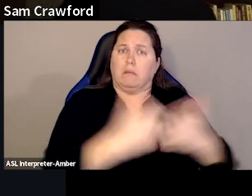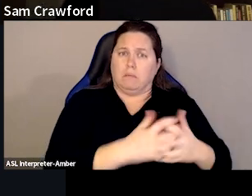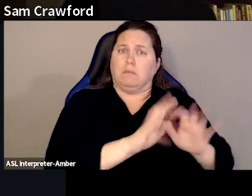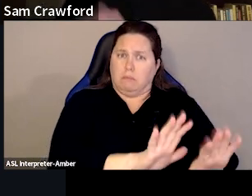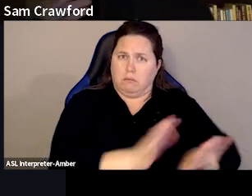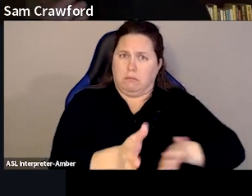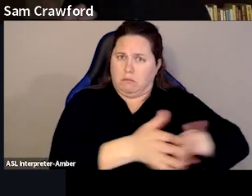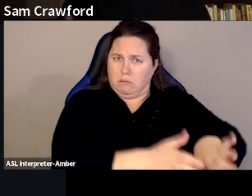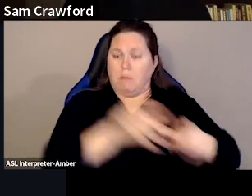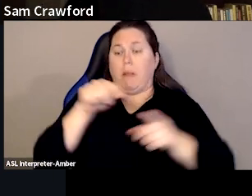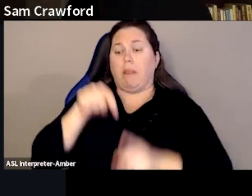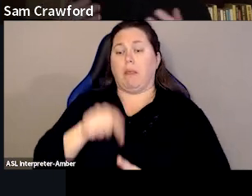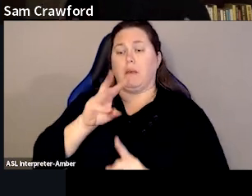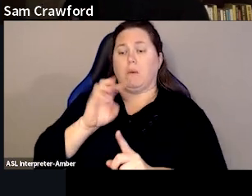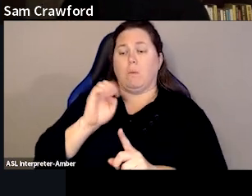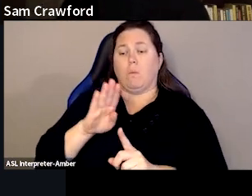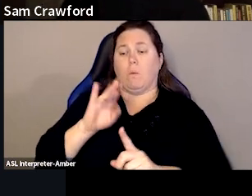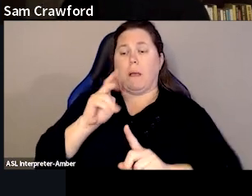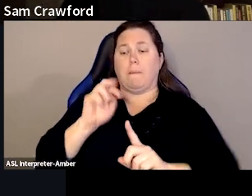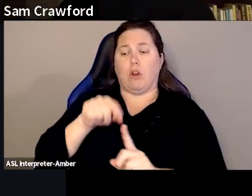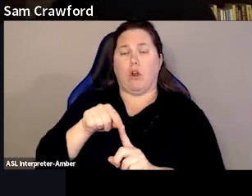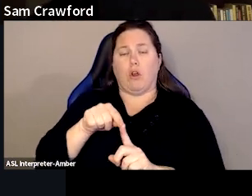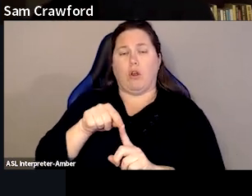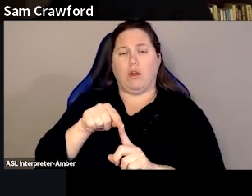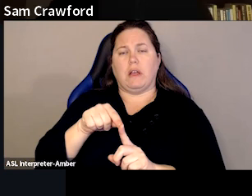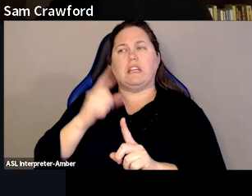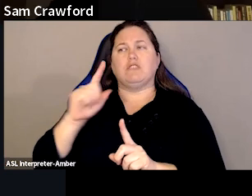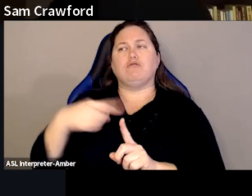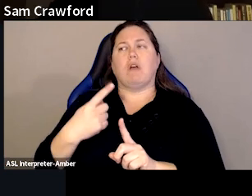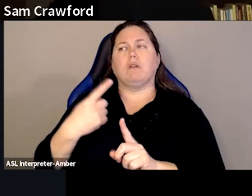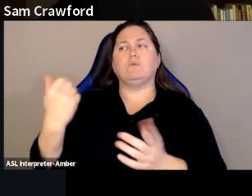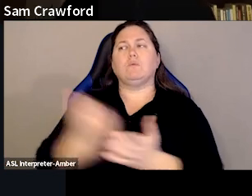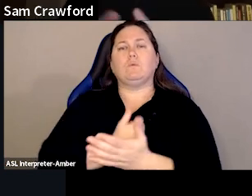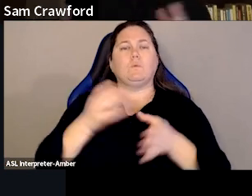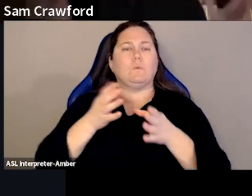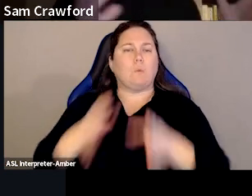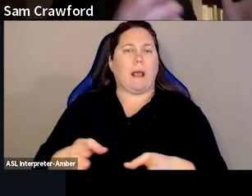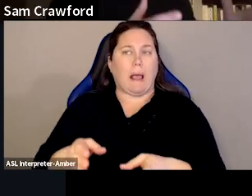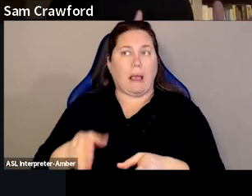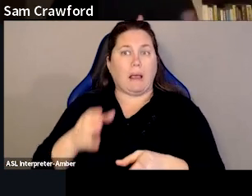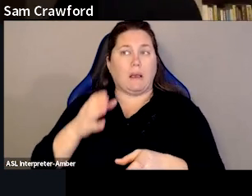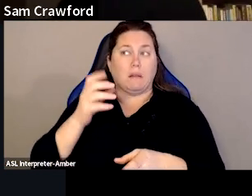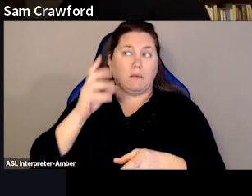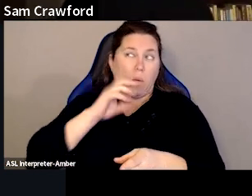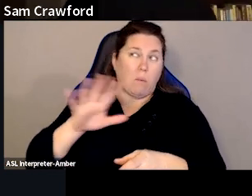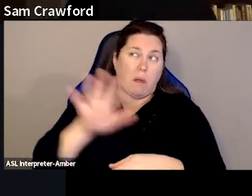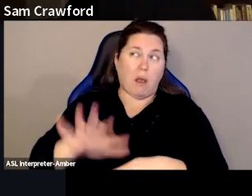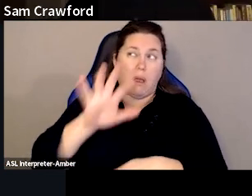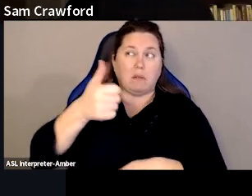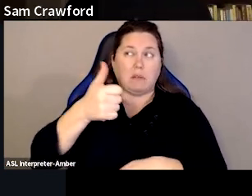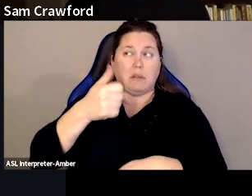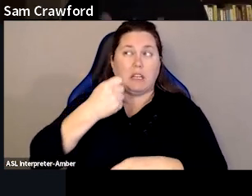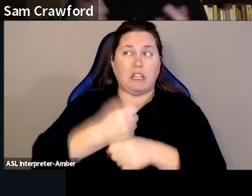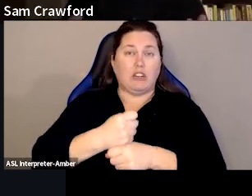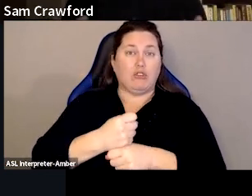here, is the exploration of a new way. And this is a way that simply just wasn't an option less than a decade ago. In